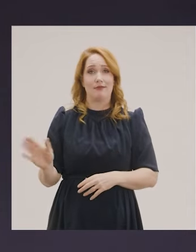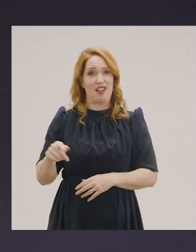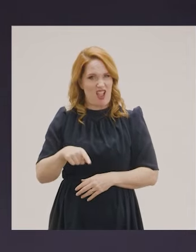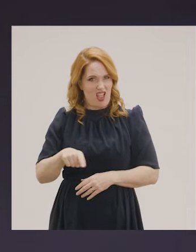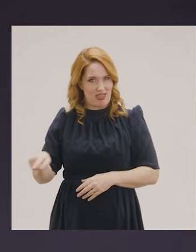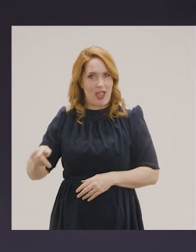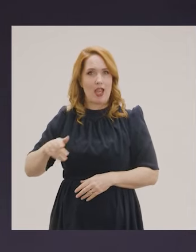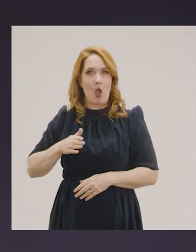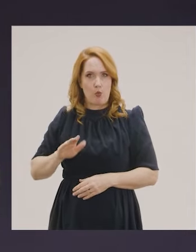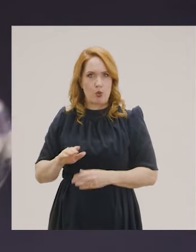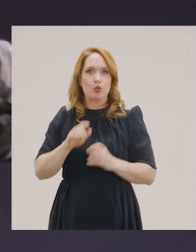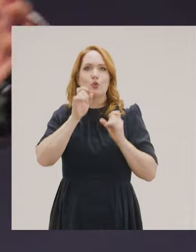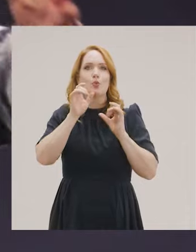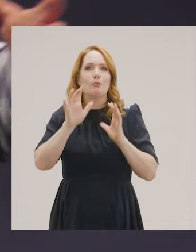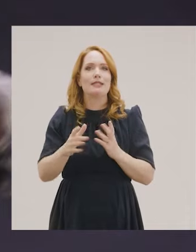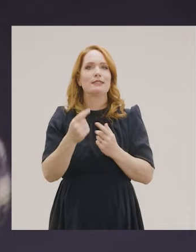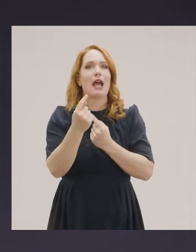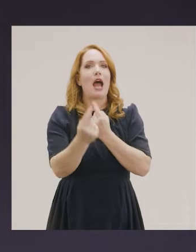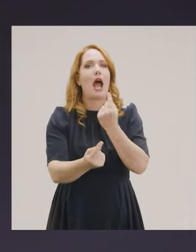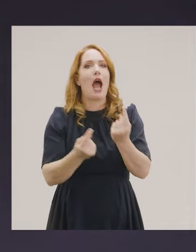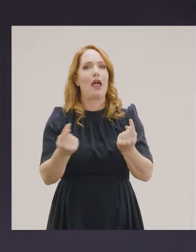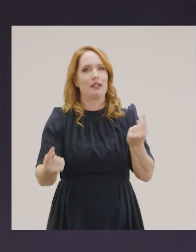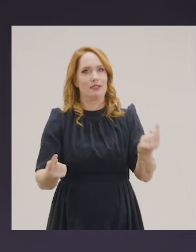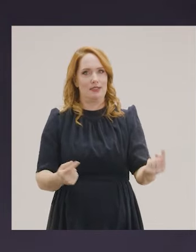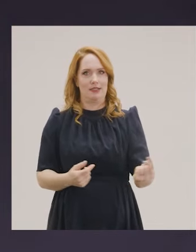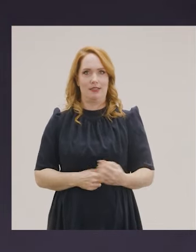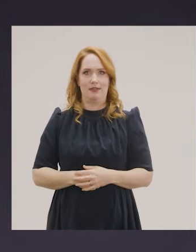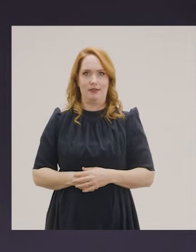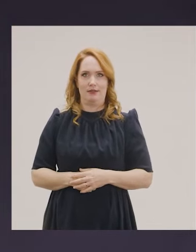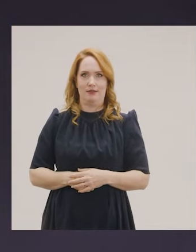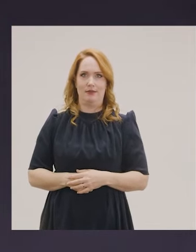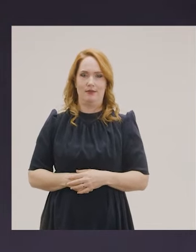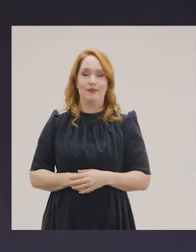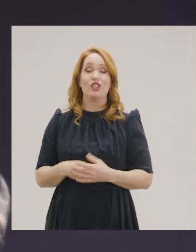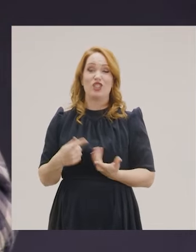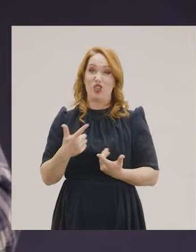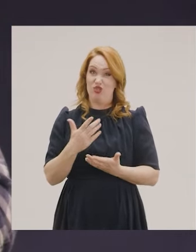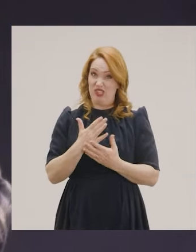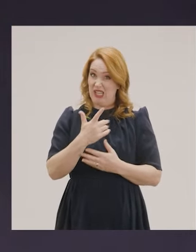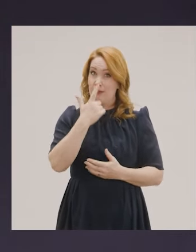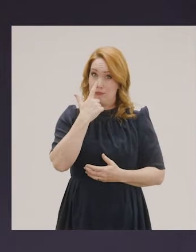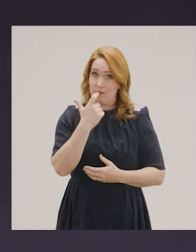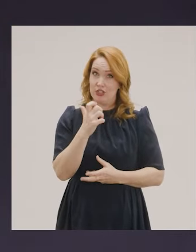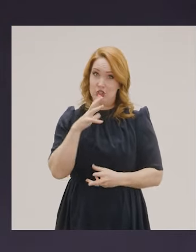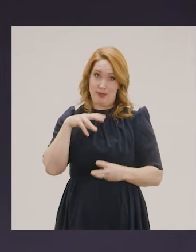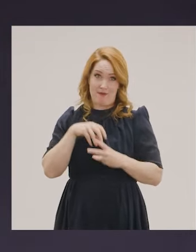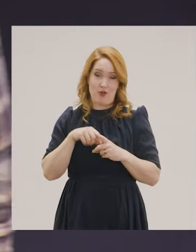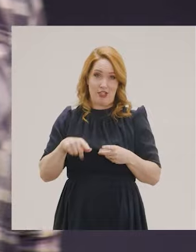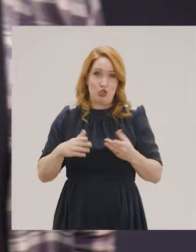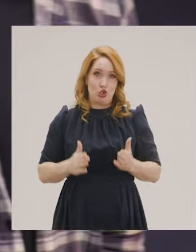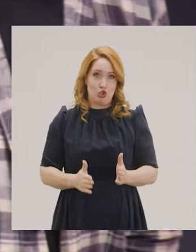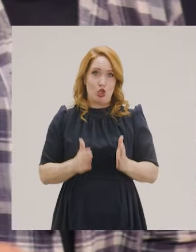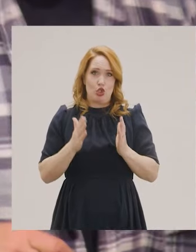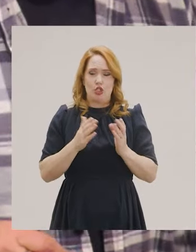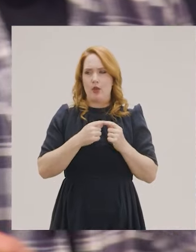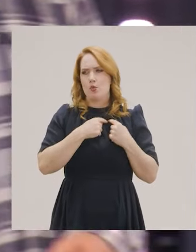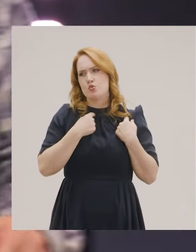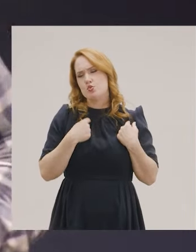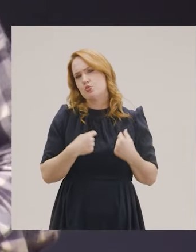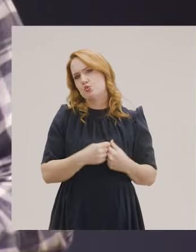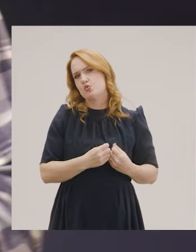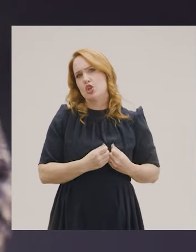help because I want to bless other people," and it is a blessing. So it is a privilege to be part of a